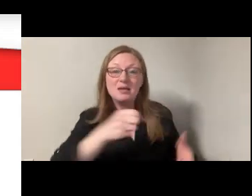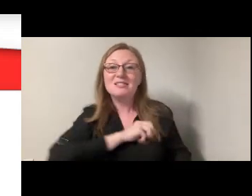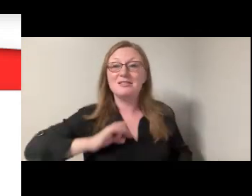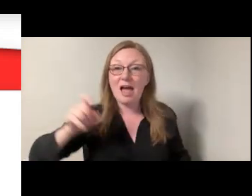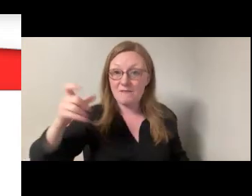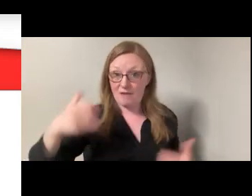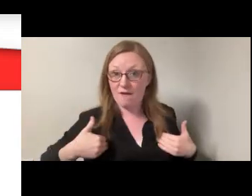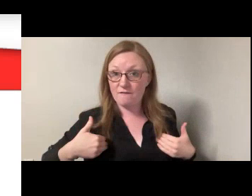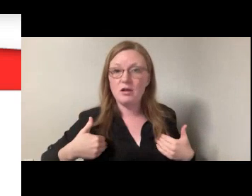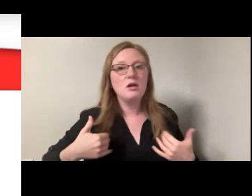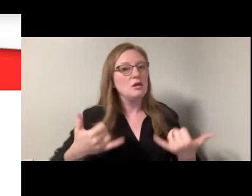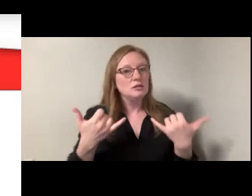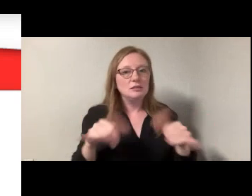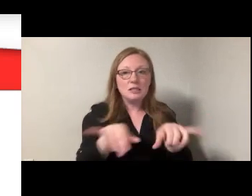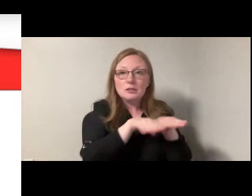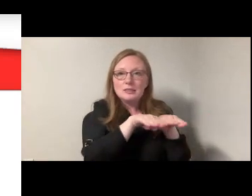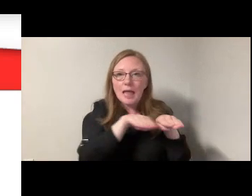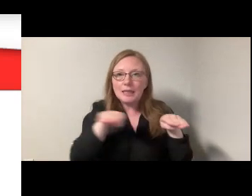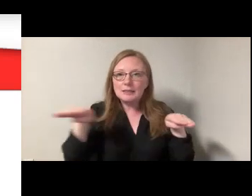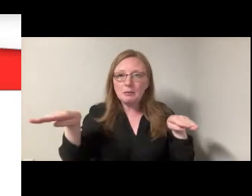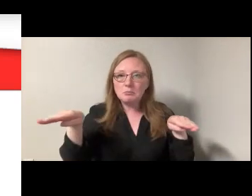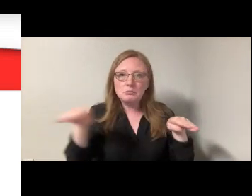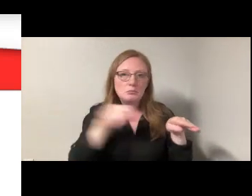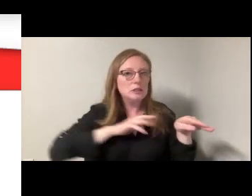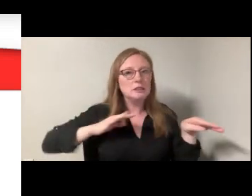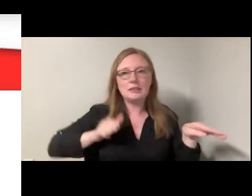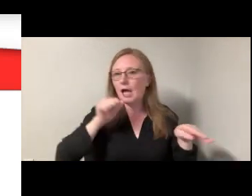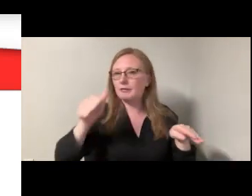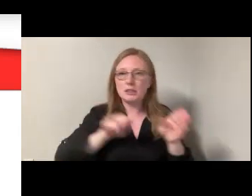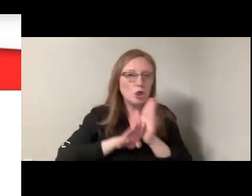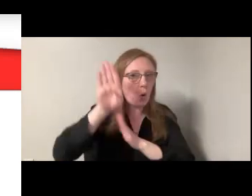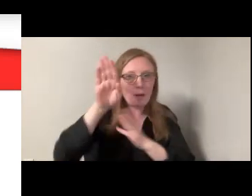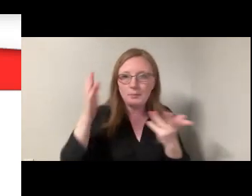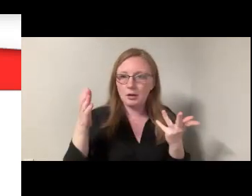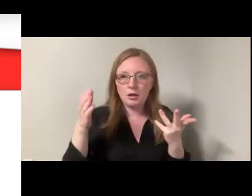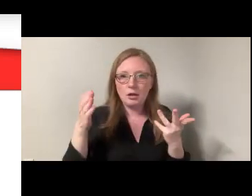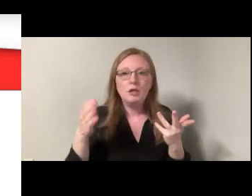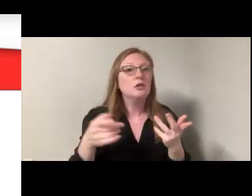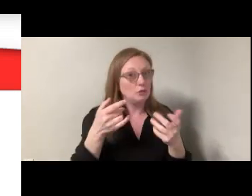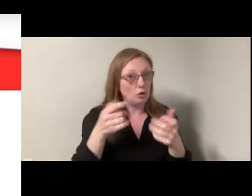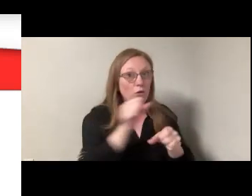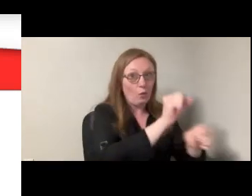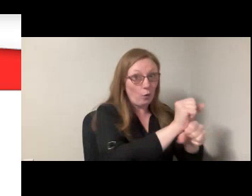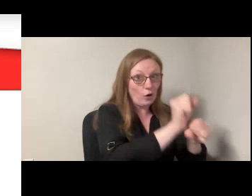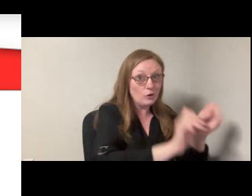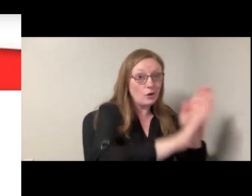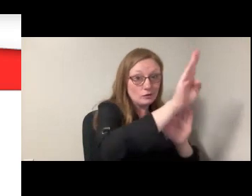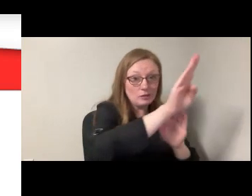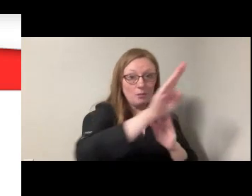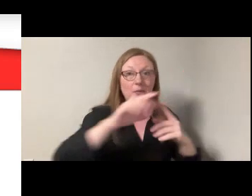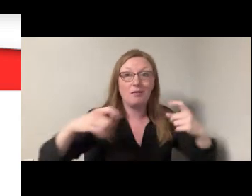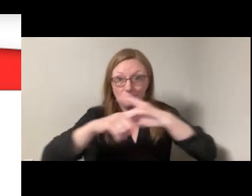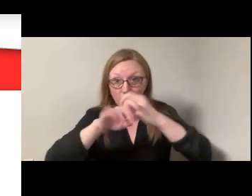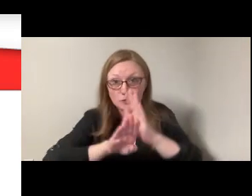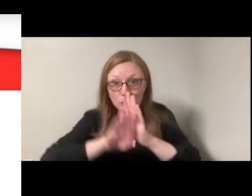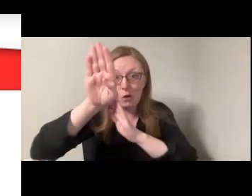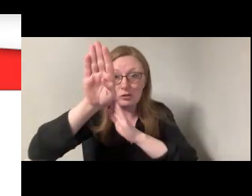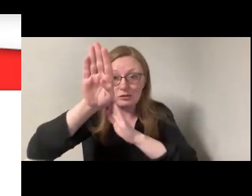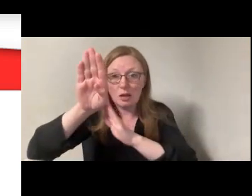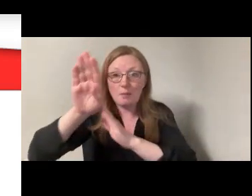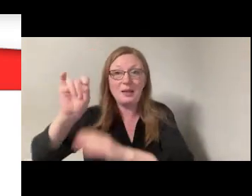have is still staying the same, you're going to have a massive degradation in the amount of service you're able to provide.